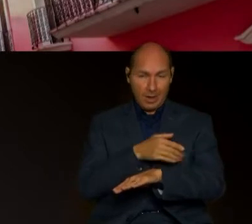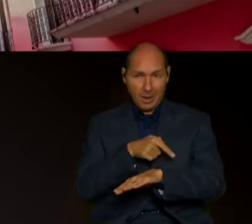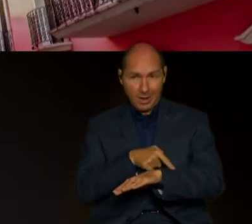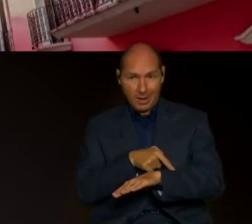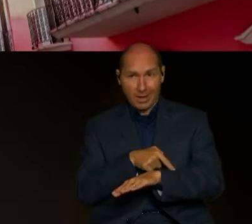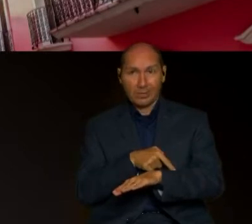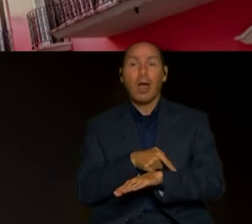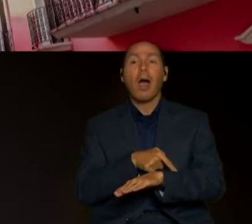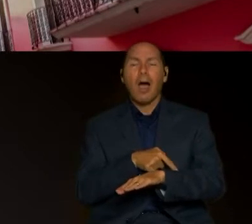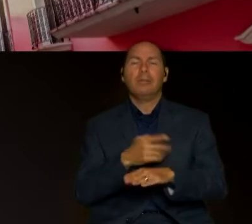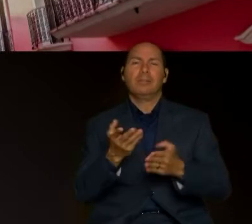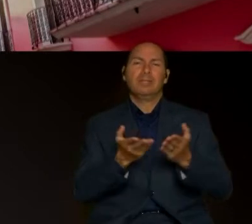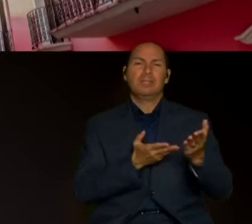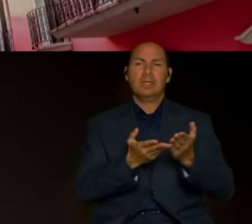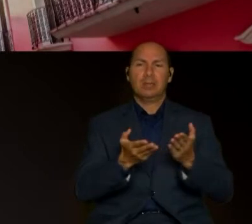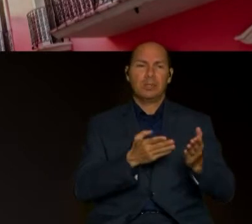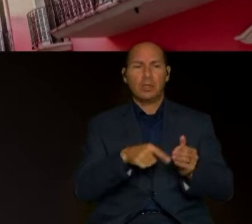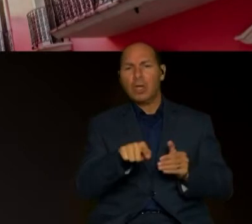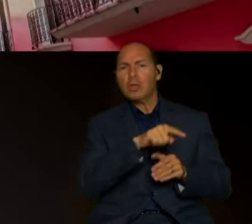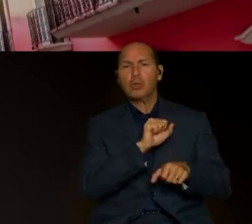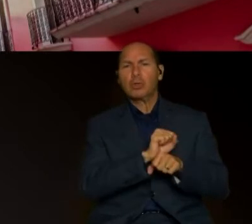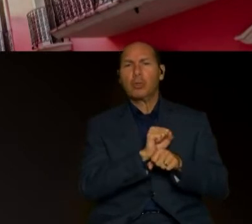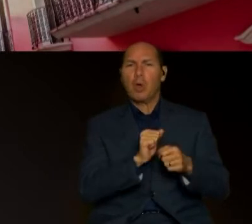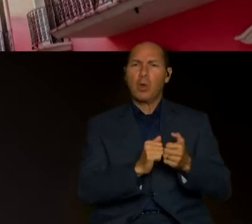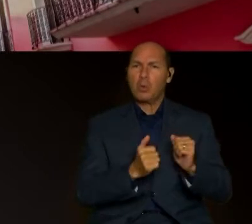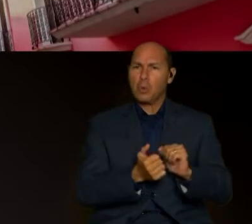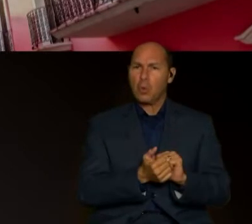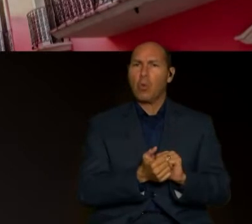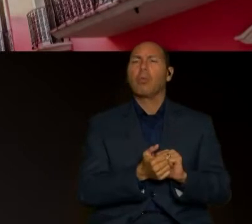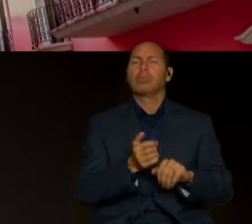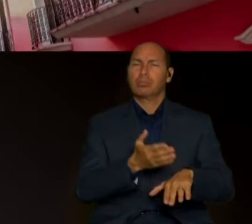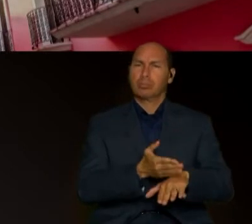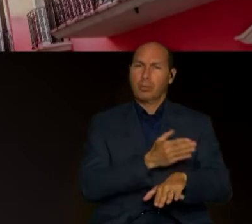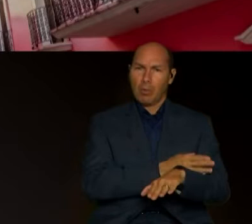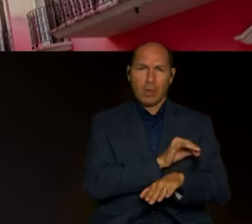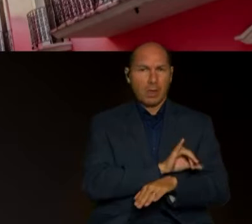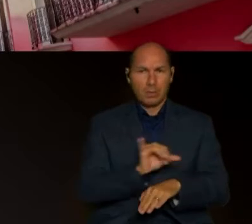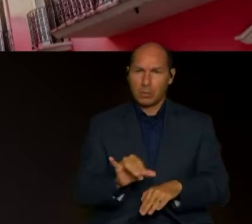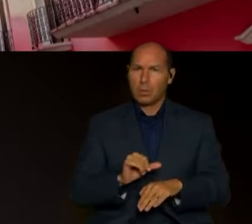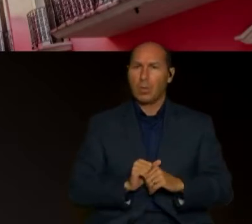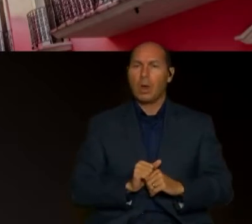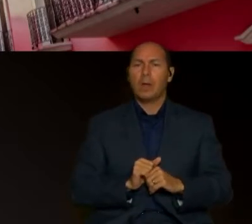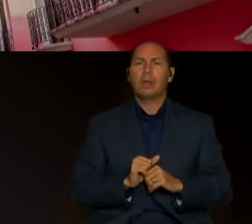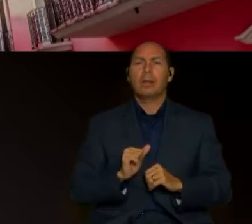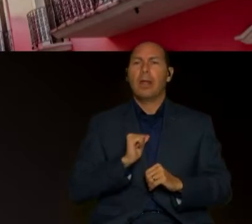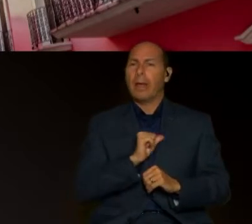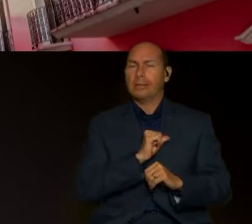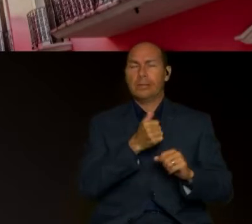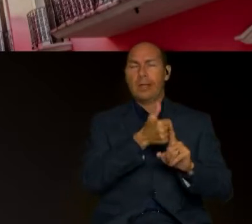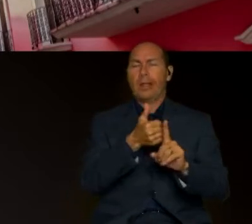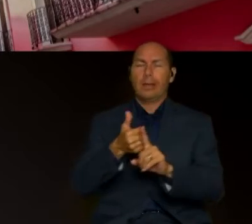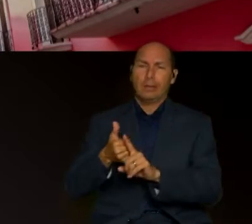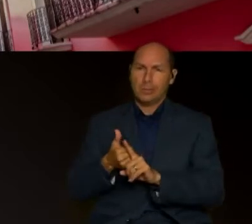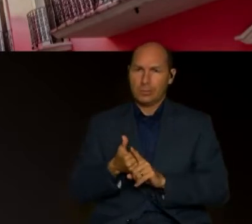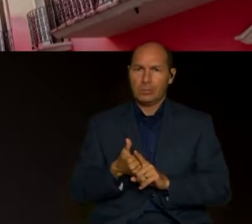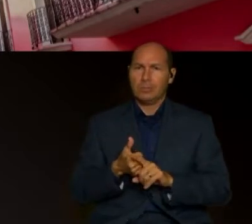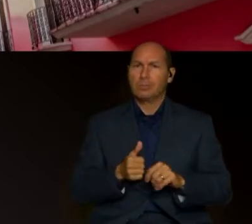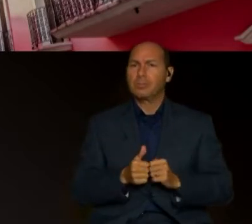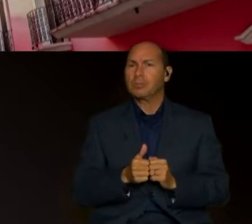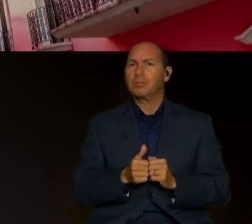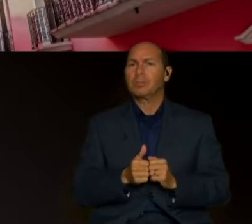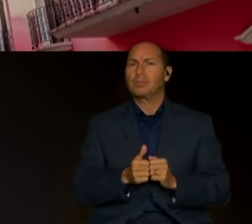And by doing so, we improve services and work conditions in every agency. Public employees are the